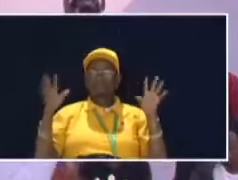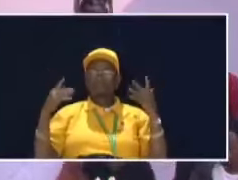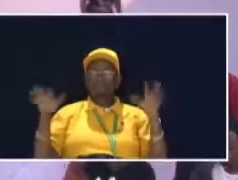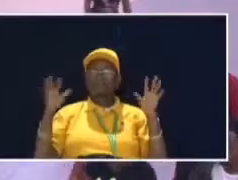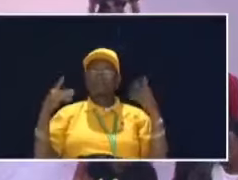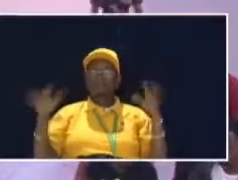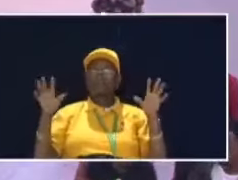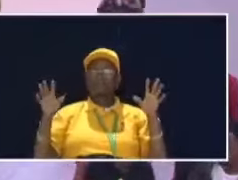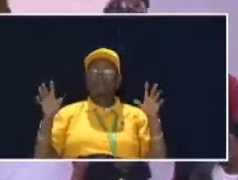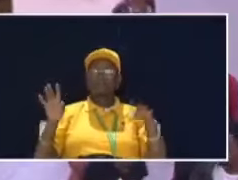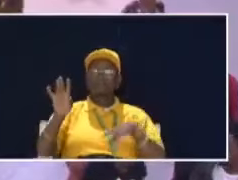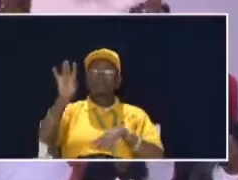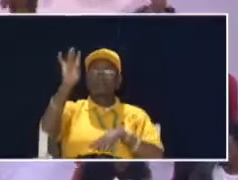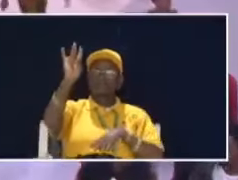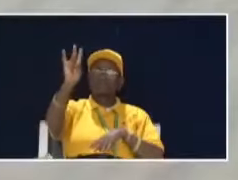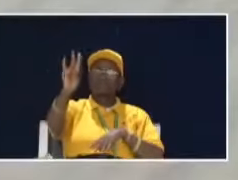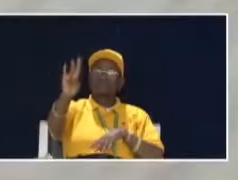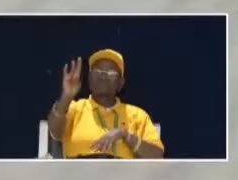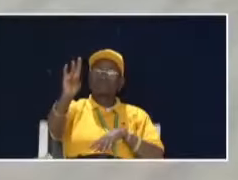Seven.